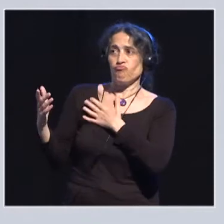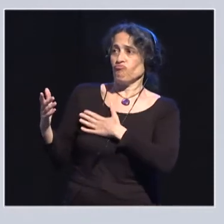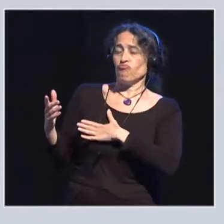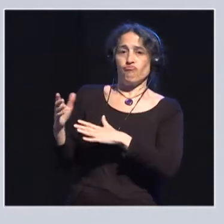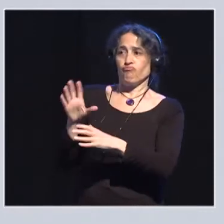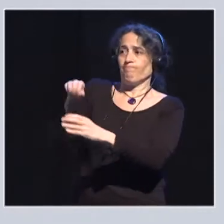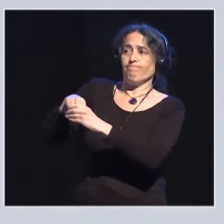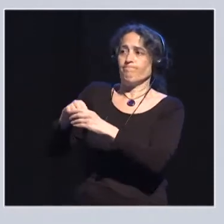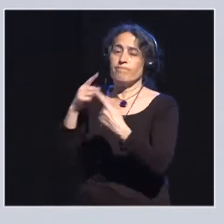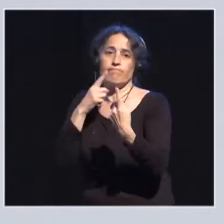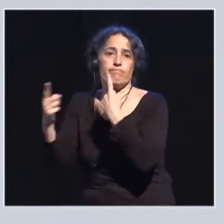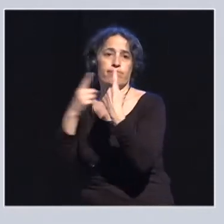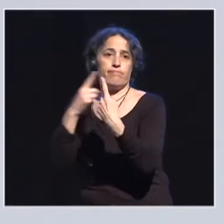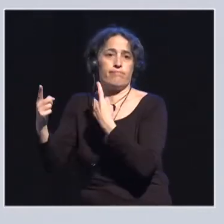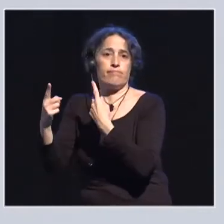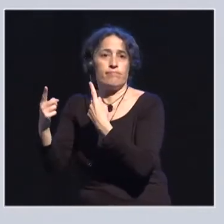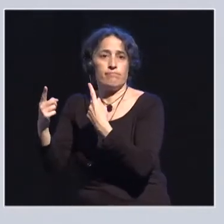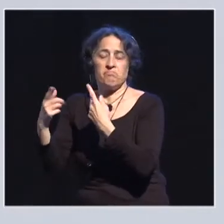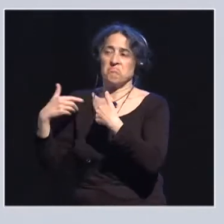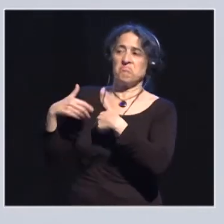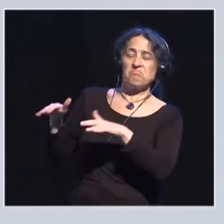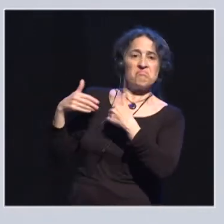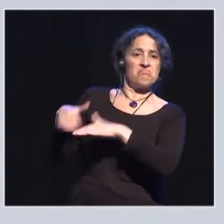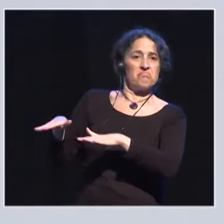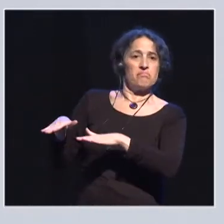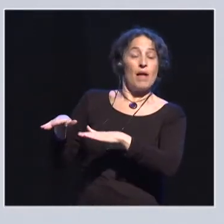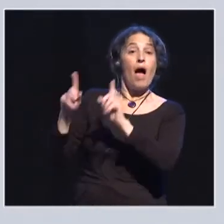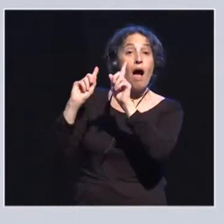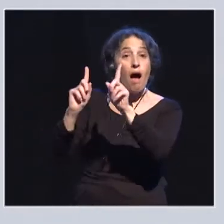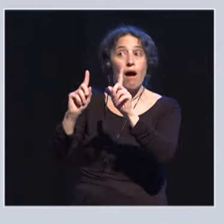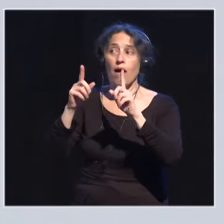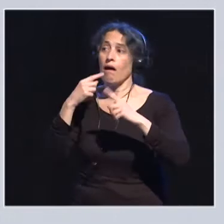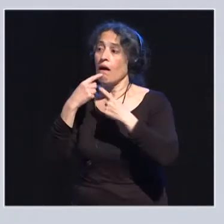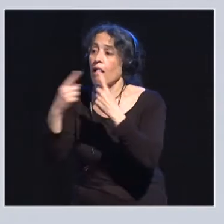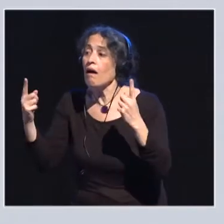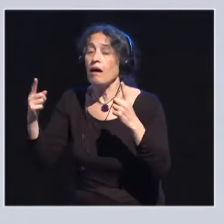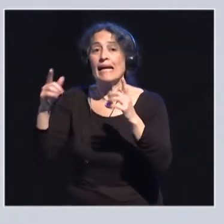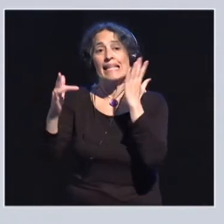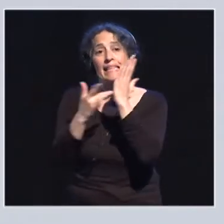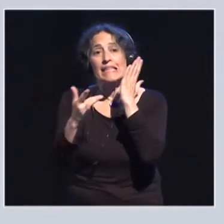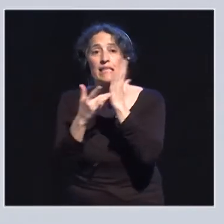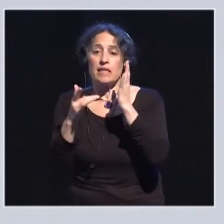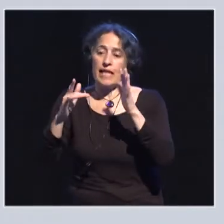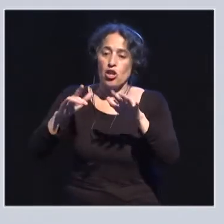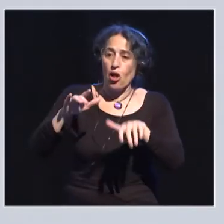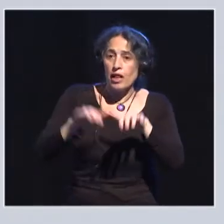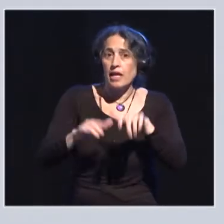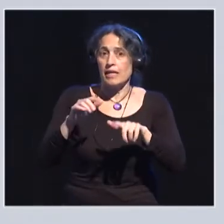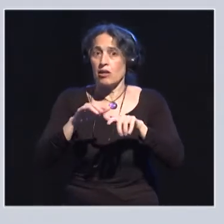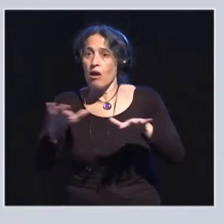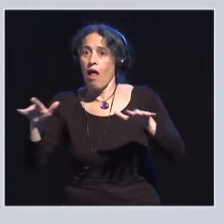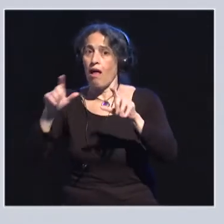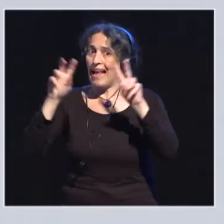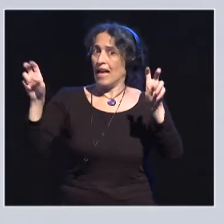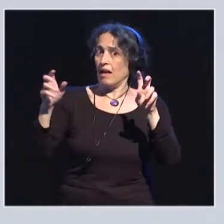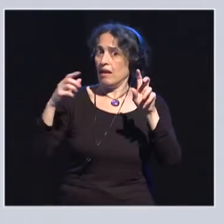when we started to talk about digital issues, then there was a real interest. And I can understand about this interest because